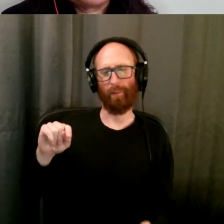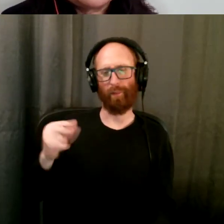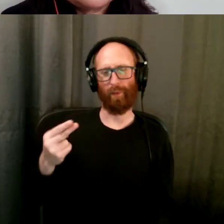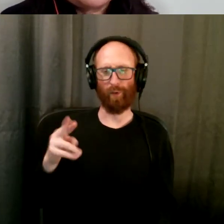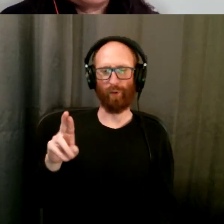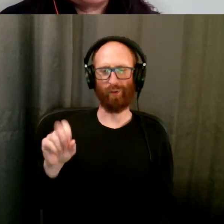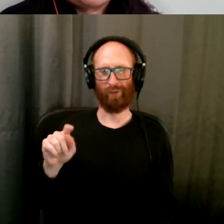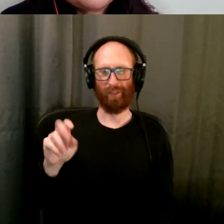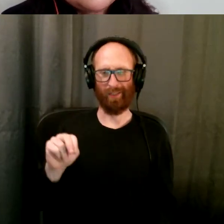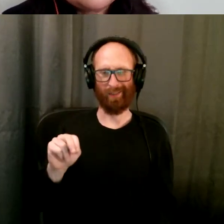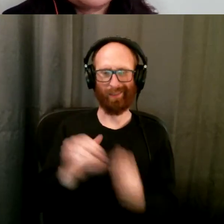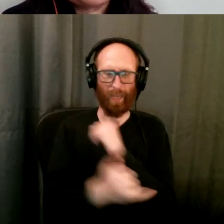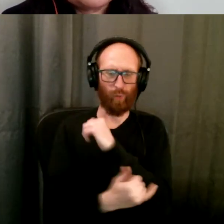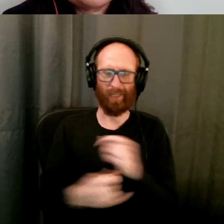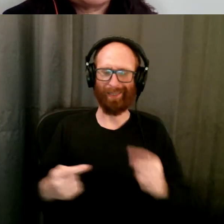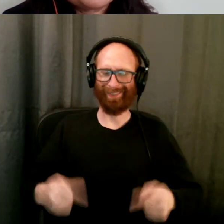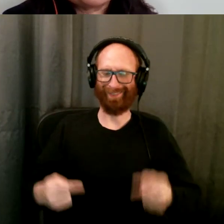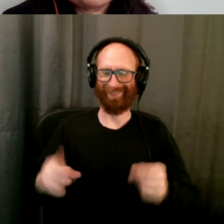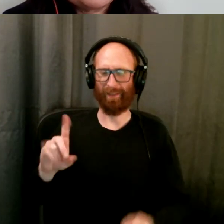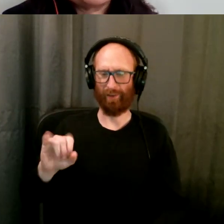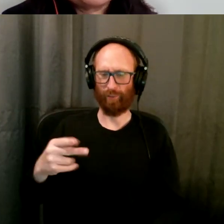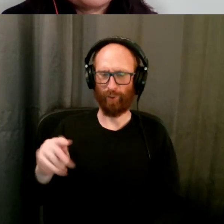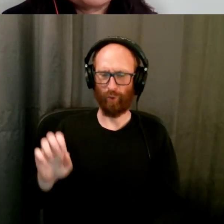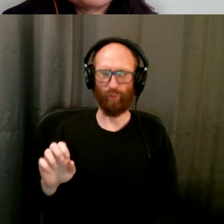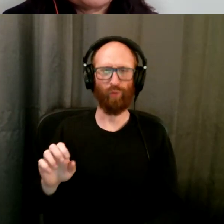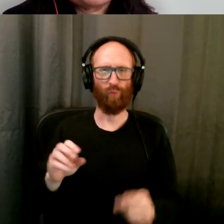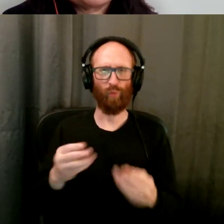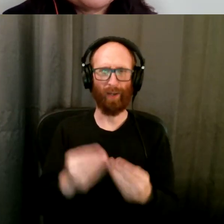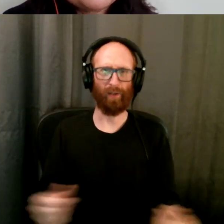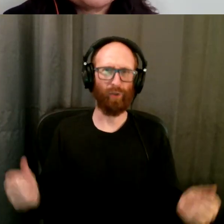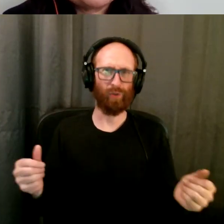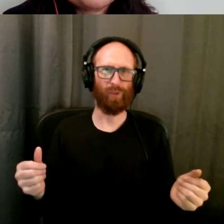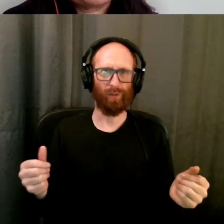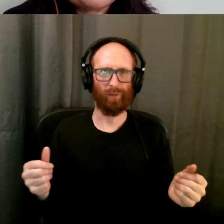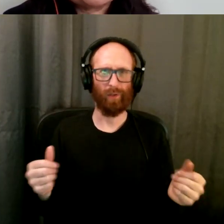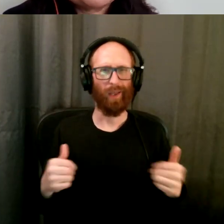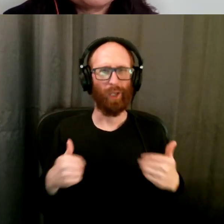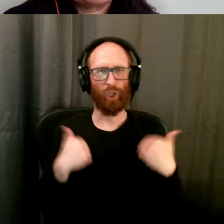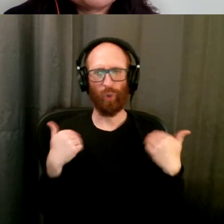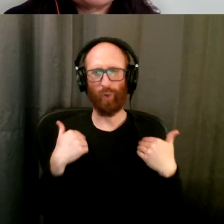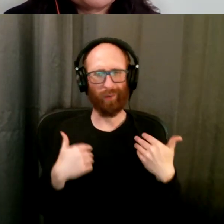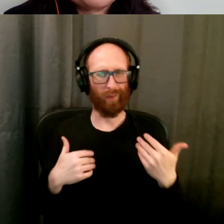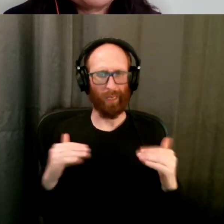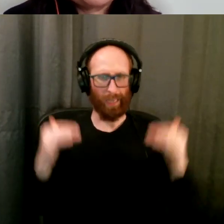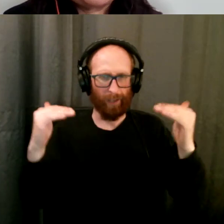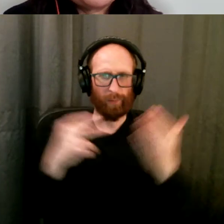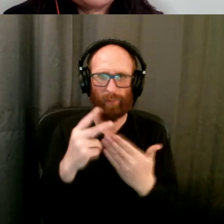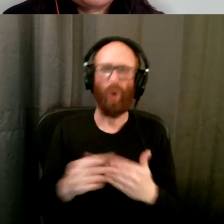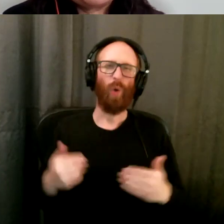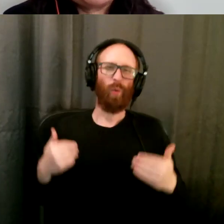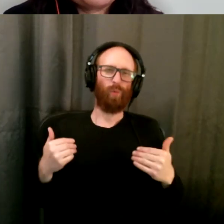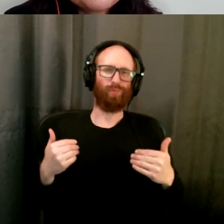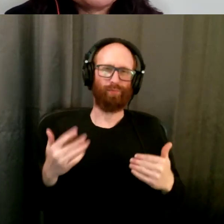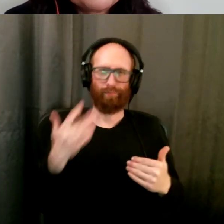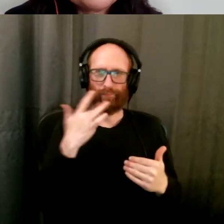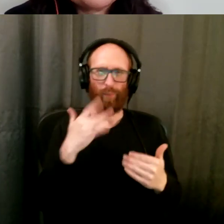Center Youth Enhancement Program people. They happen to have a grant. It's not something we would have been able to afford otherwise.